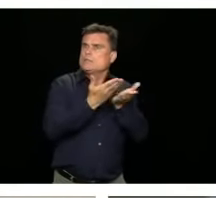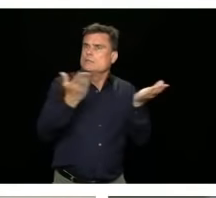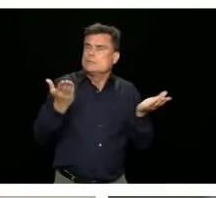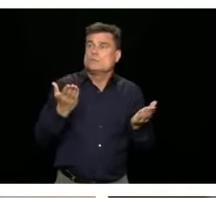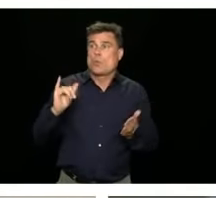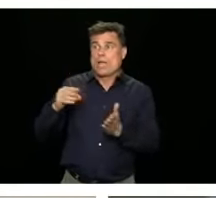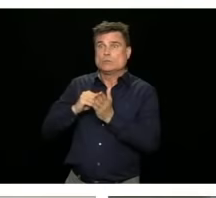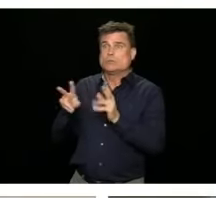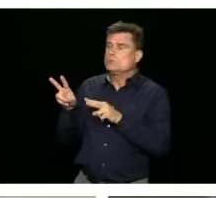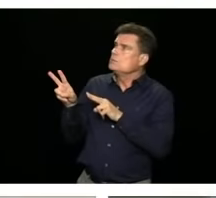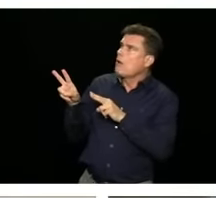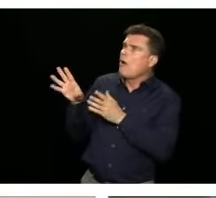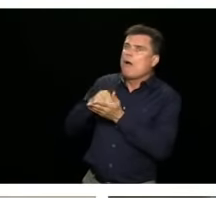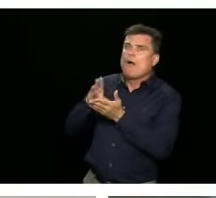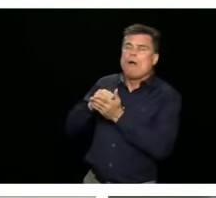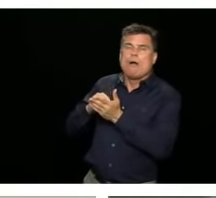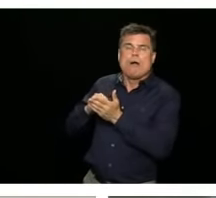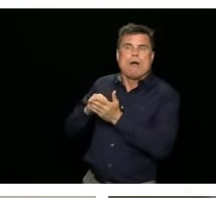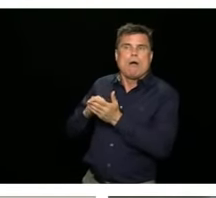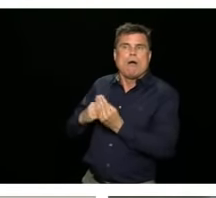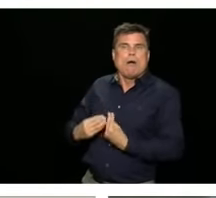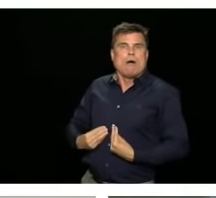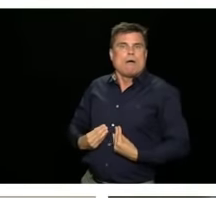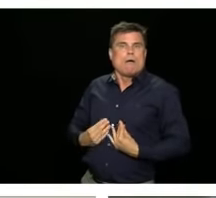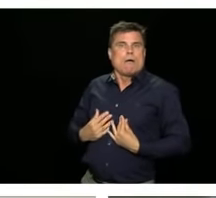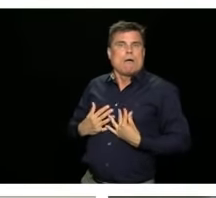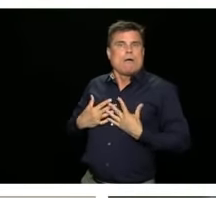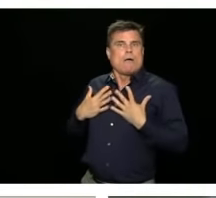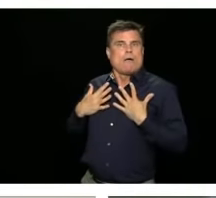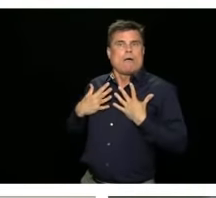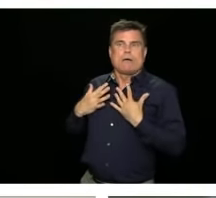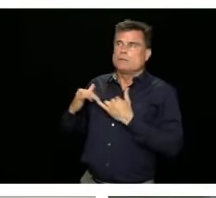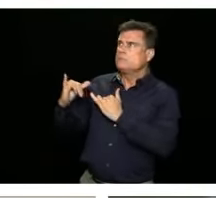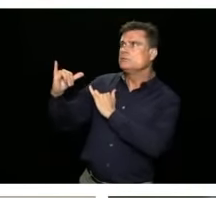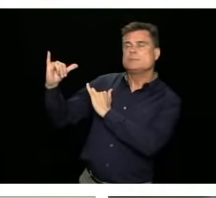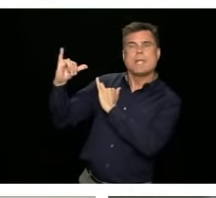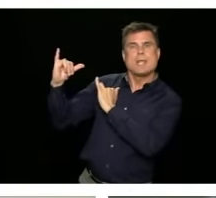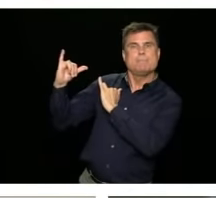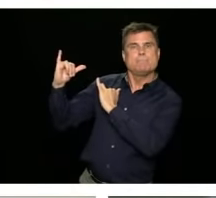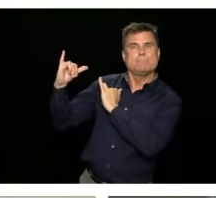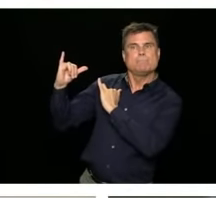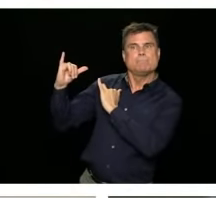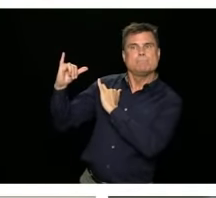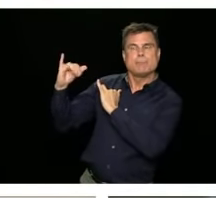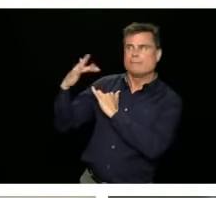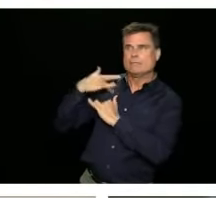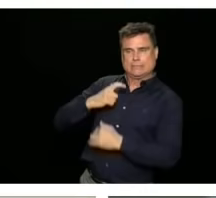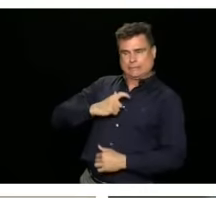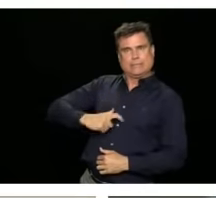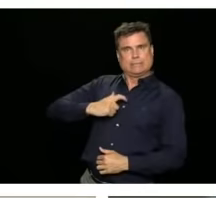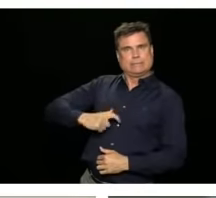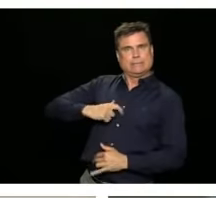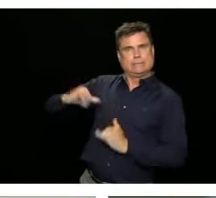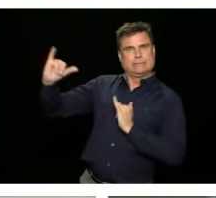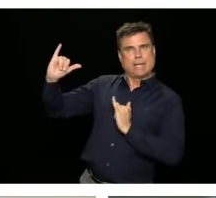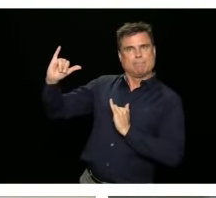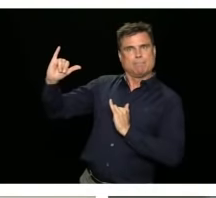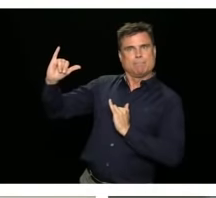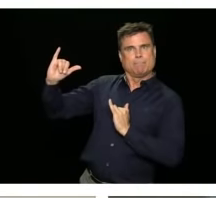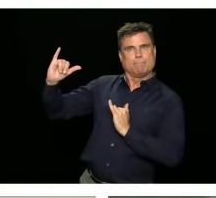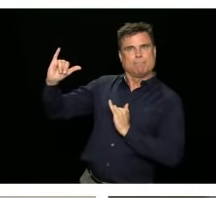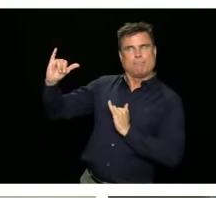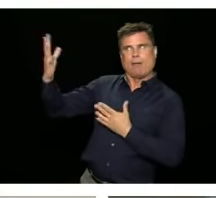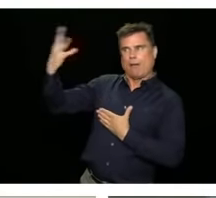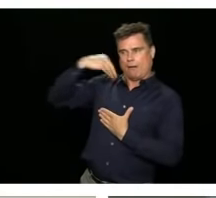that, very, you know, unintentionally, you'll start to develop a sense of, well, what about people who look like